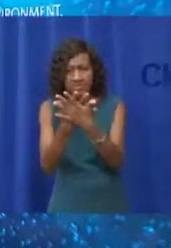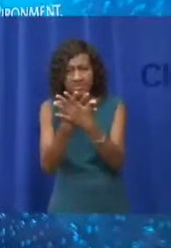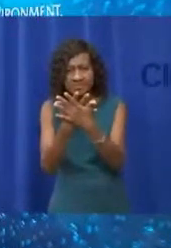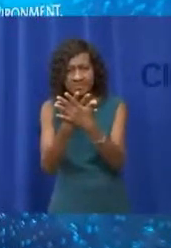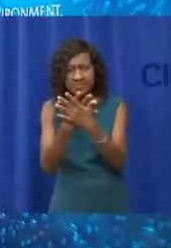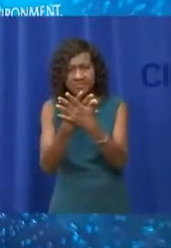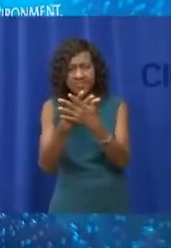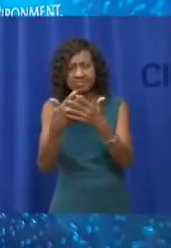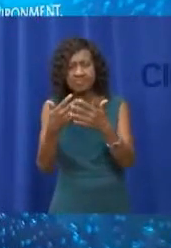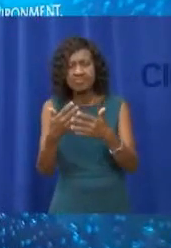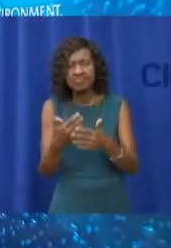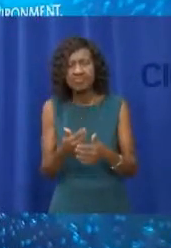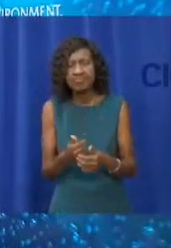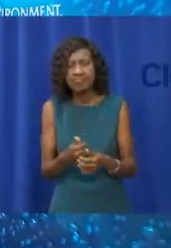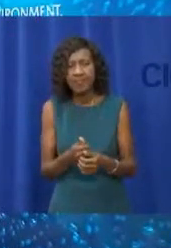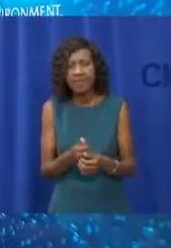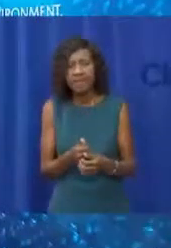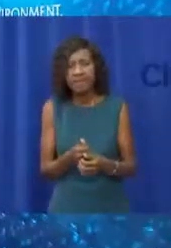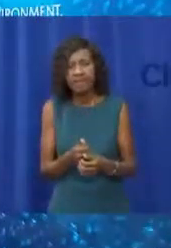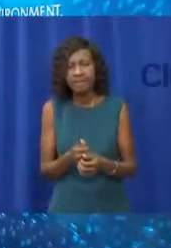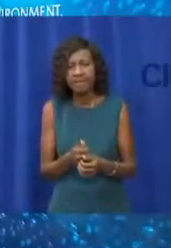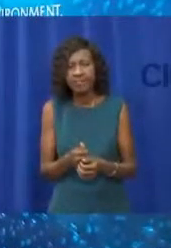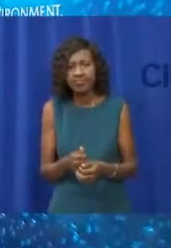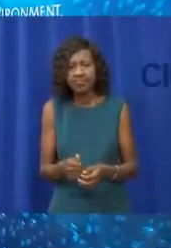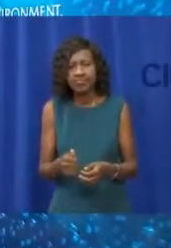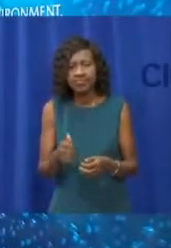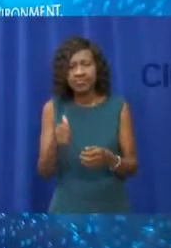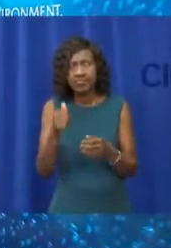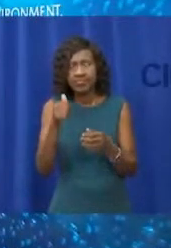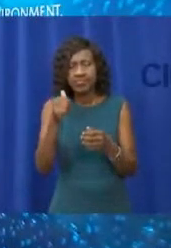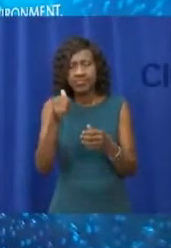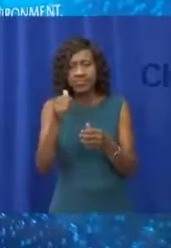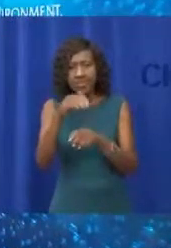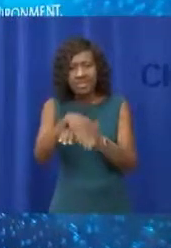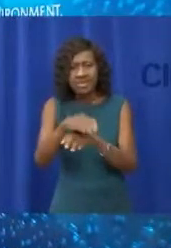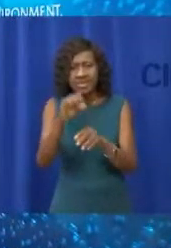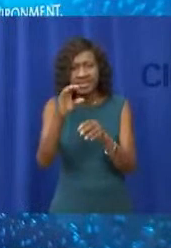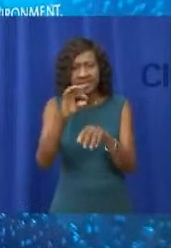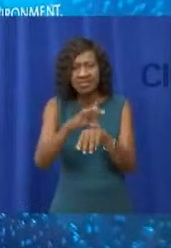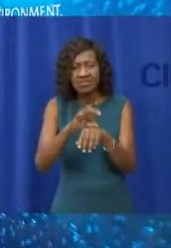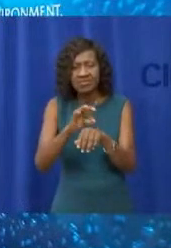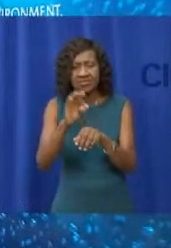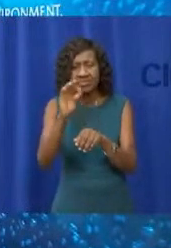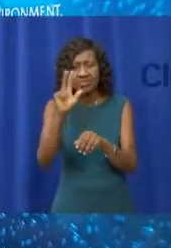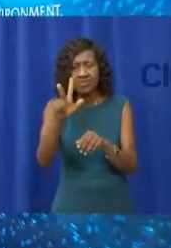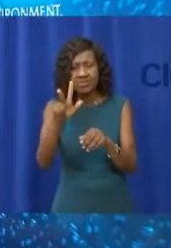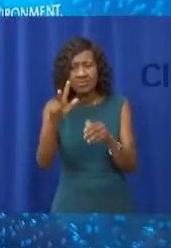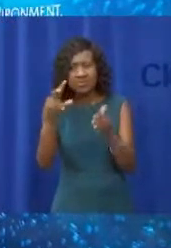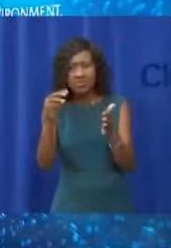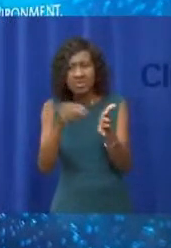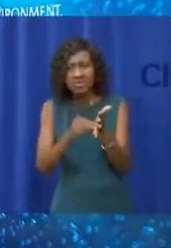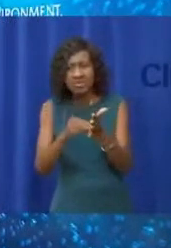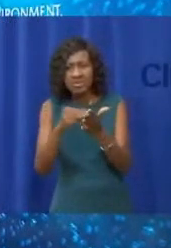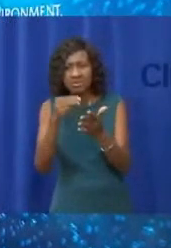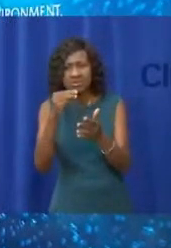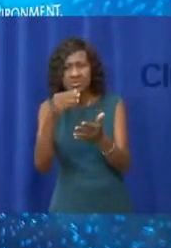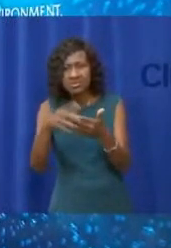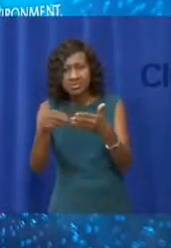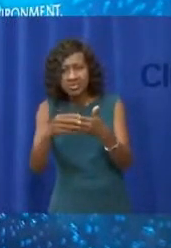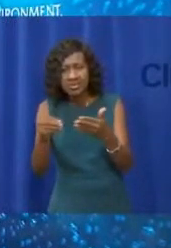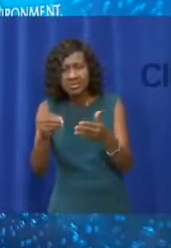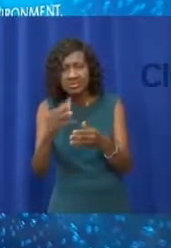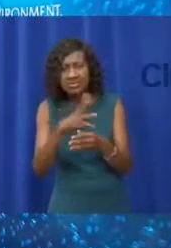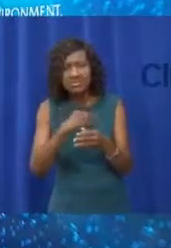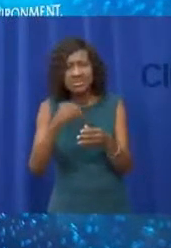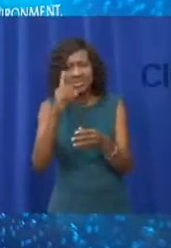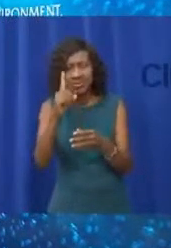to the police law and the curfew, the nighttime curfew, which is a fine of $3,000 and a period of imprisonment not exceeding a year. Thank